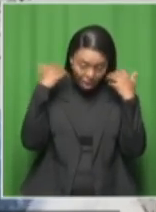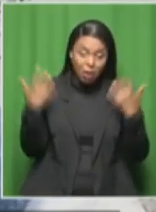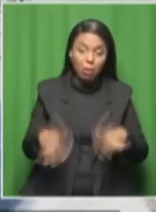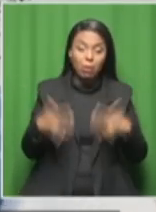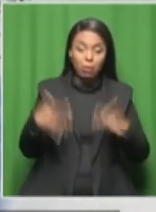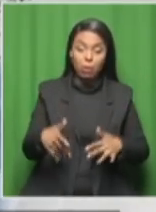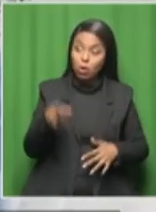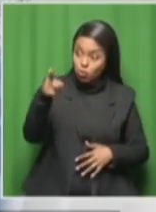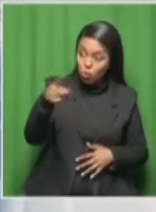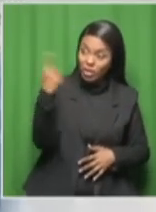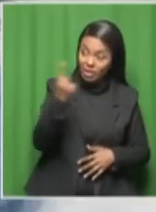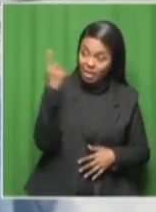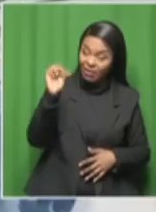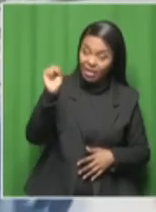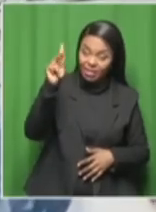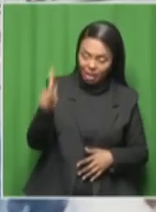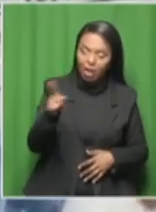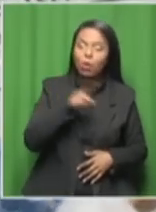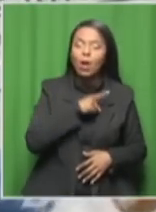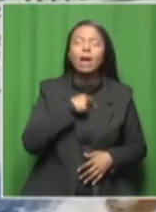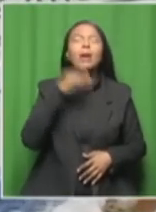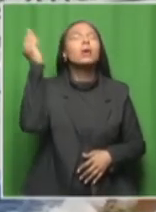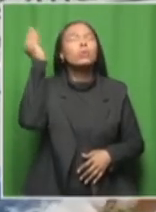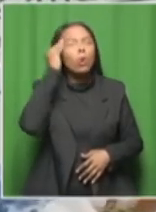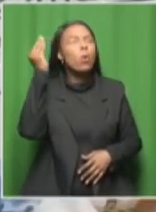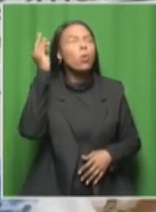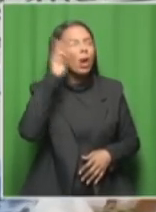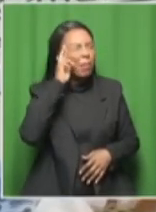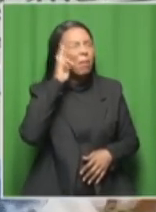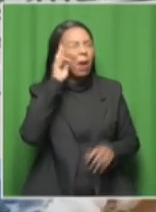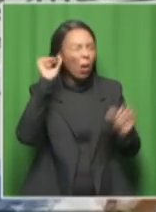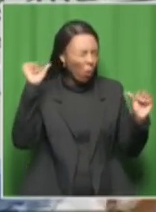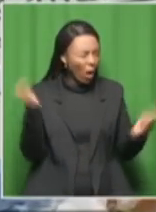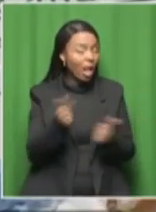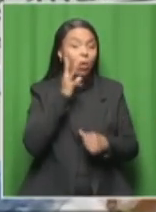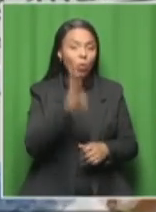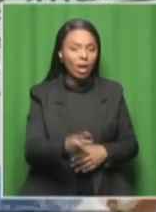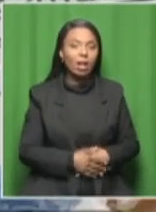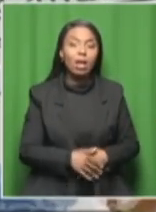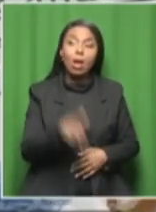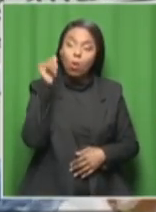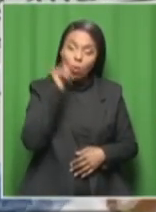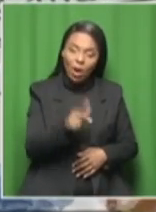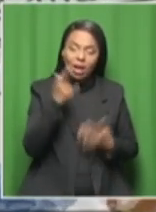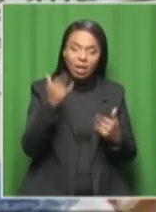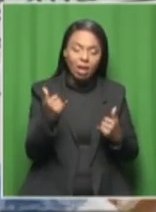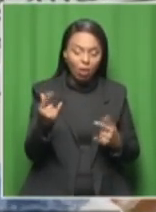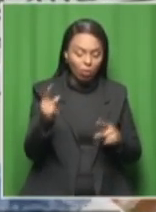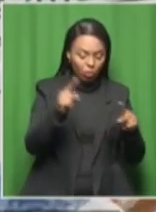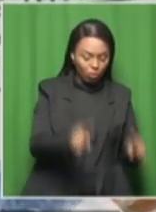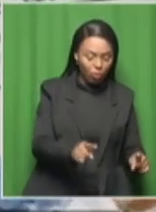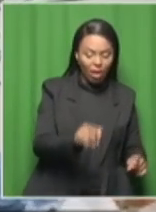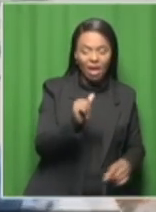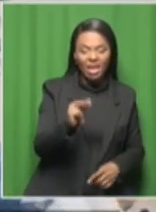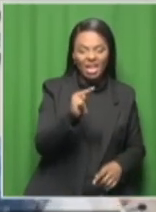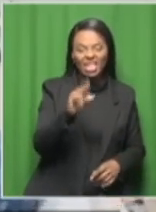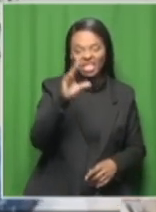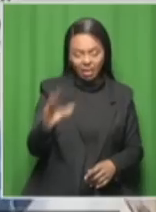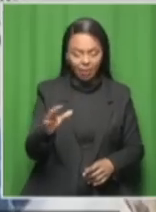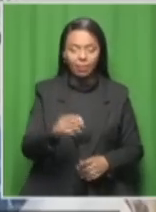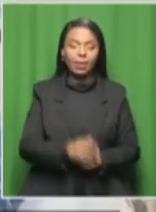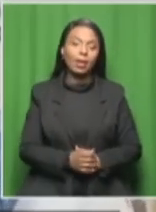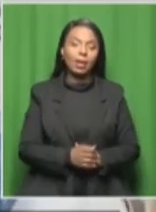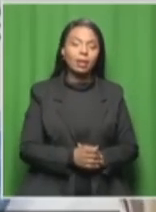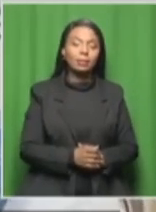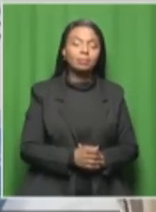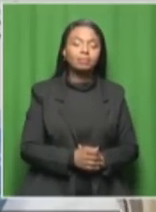to remind you, because I know you're going to remember it very well. When we had this saga of African nationals,